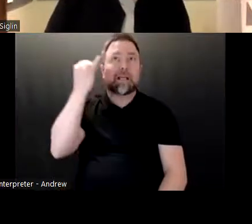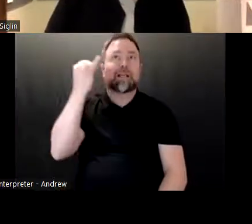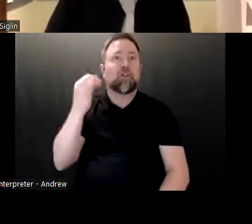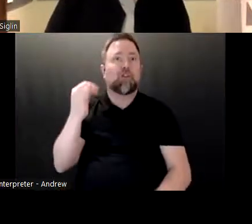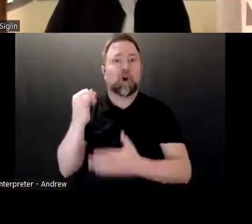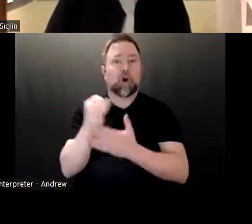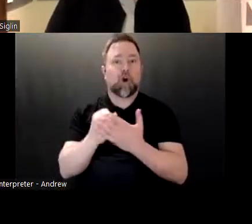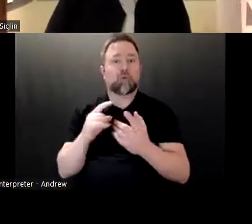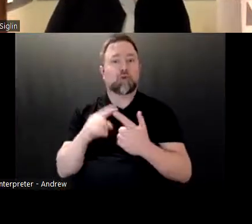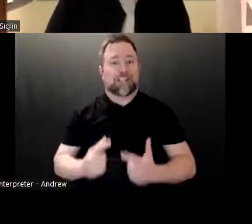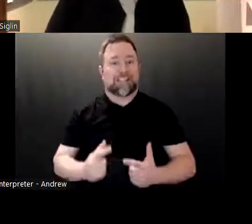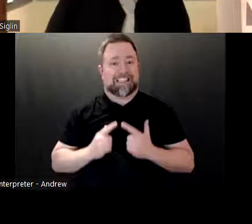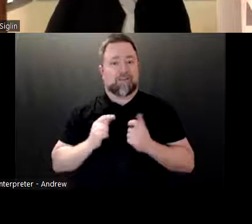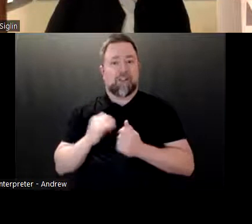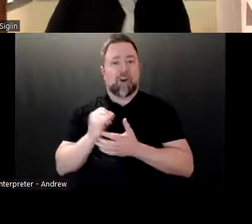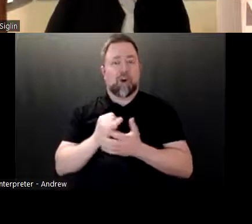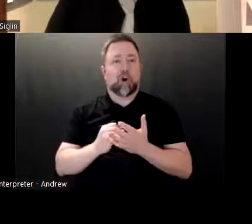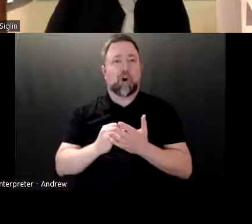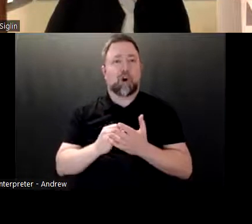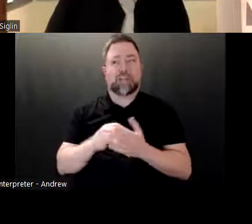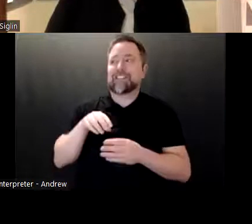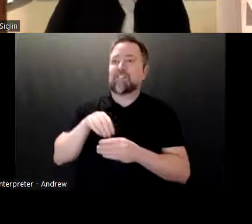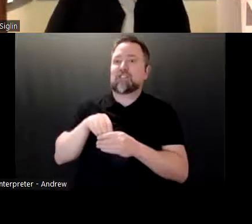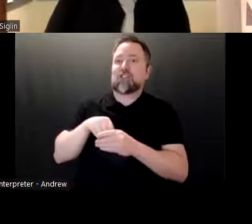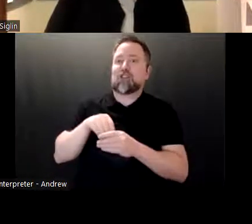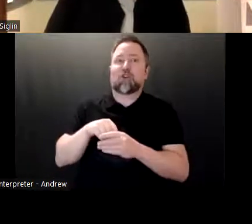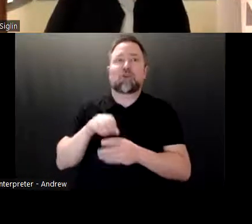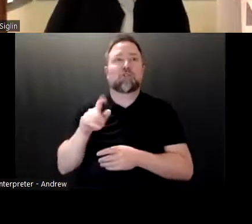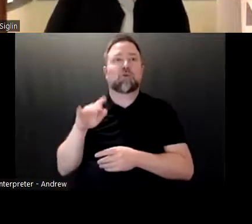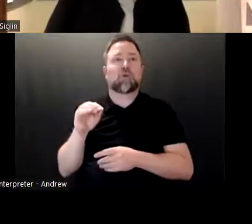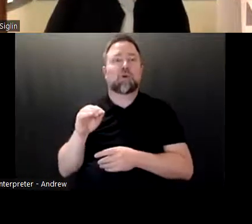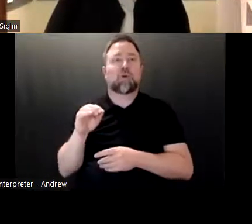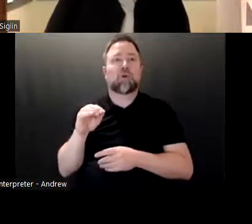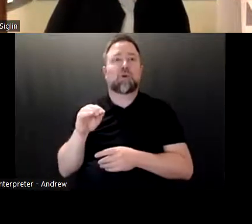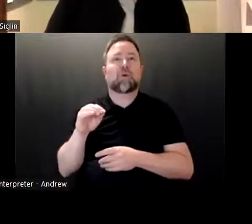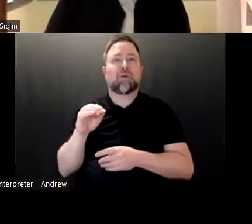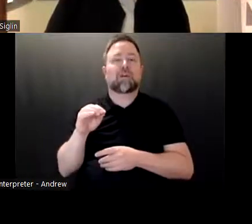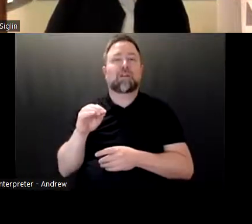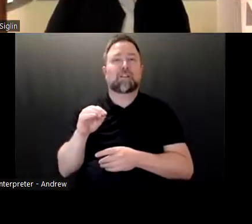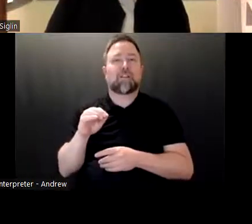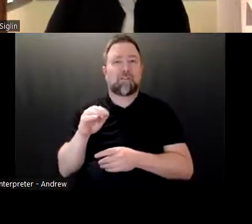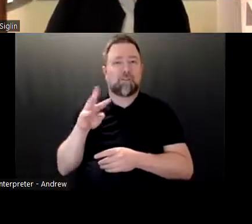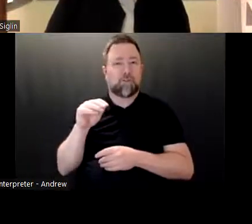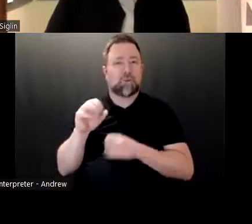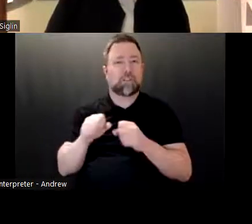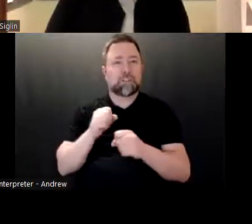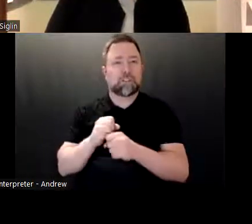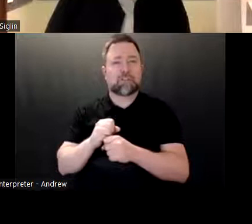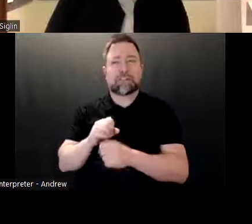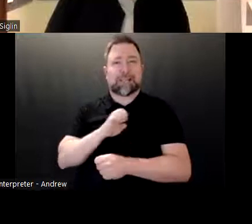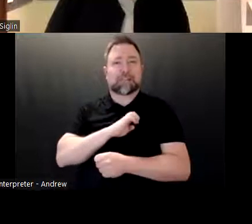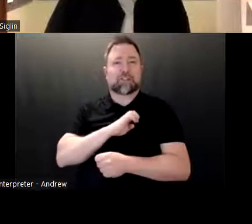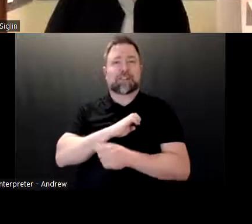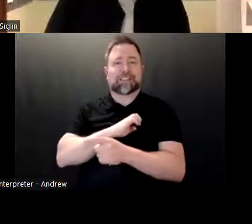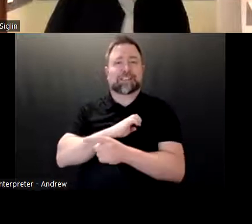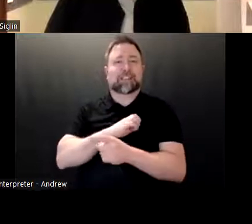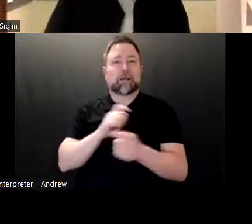the studio, all of the light poles are these little tiny sculptures, as if there's no detail too small to be insignificant.